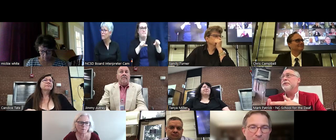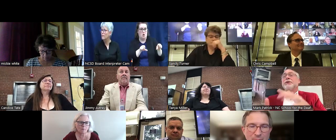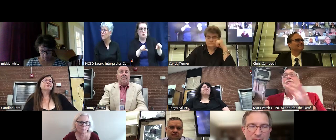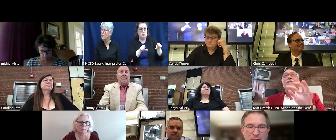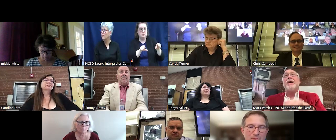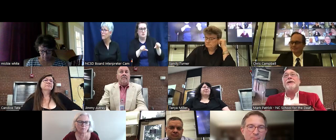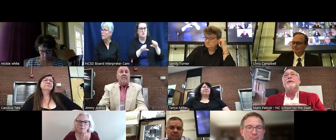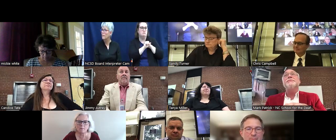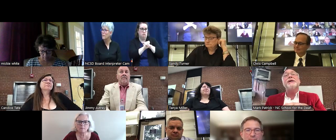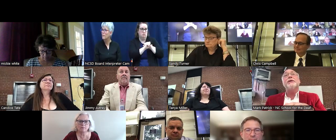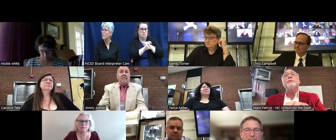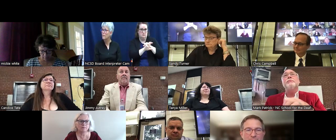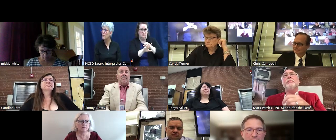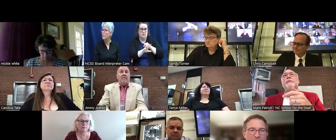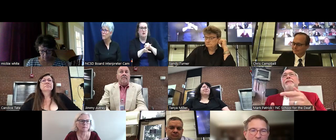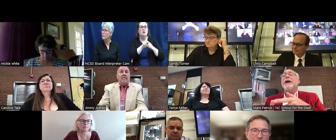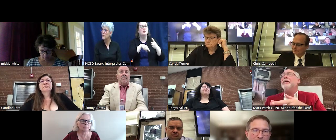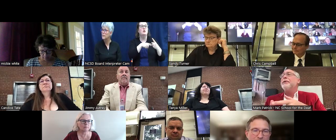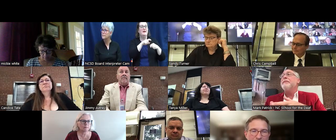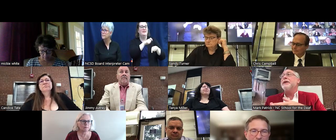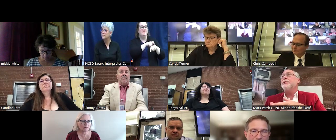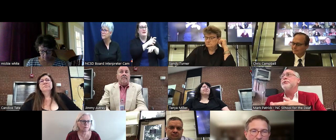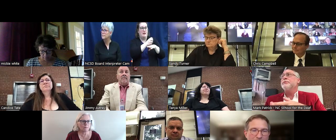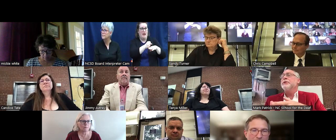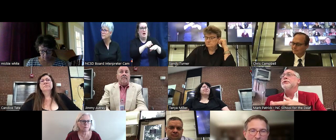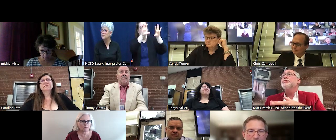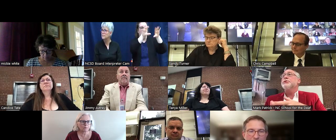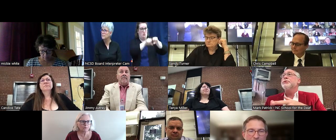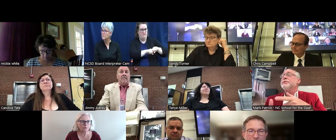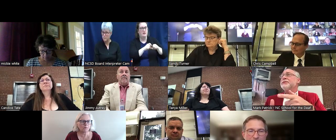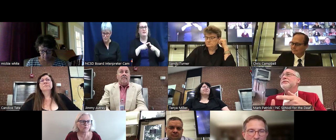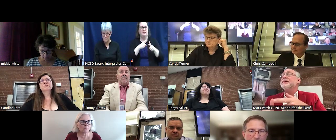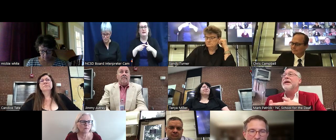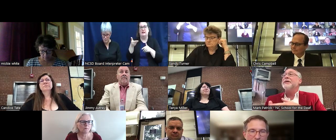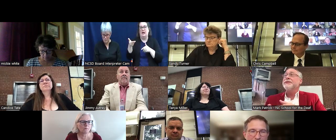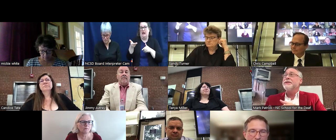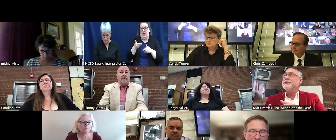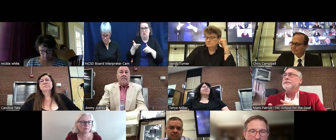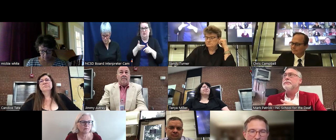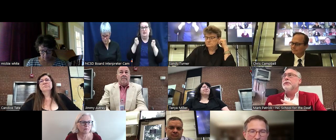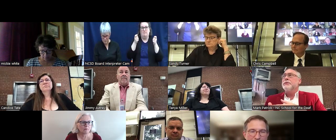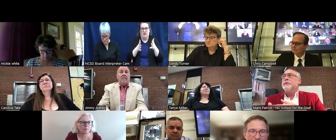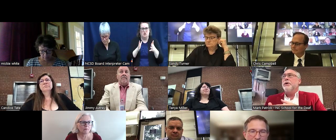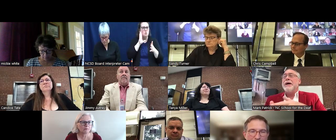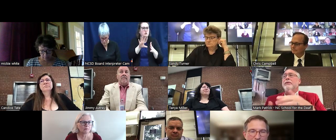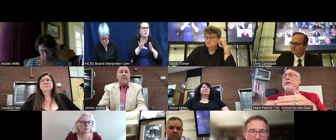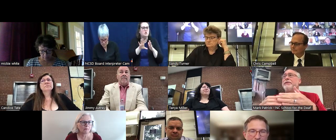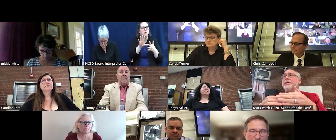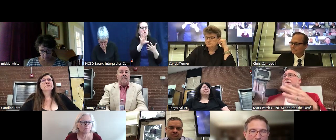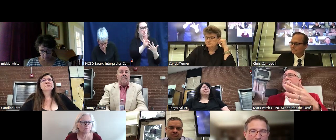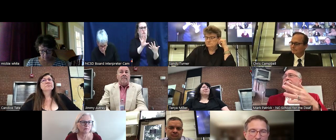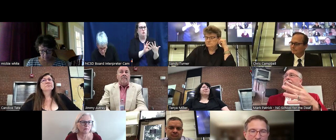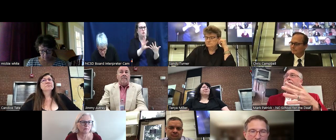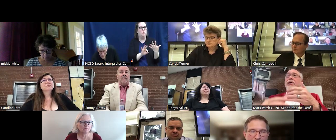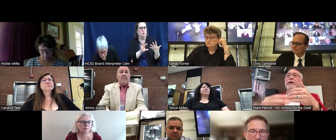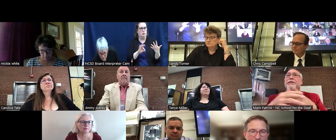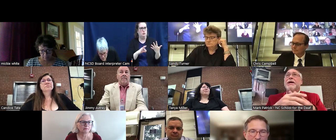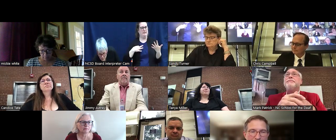posted. When that comes down, the hiring manager chooses the candidates out of the list